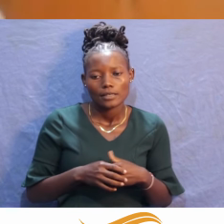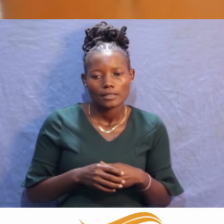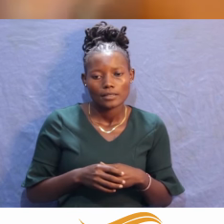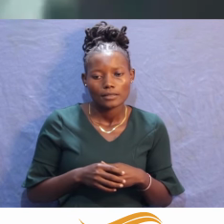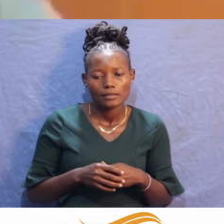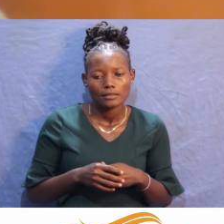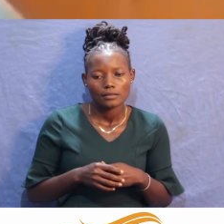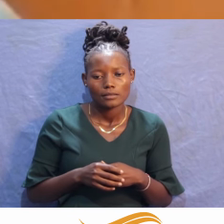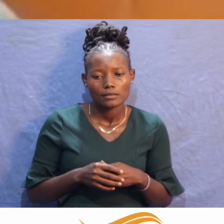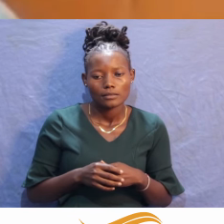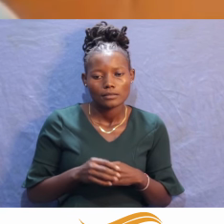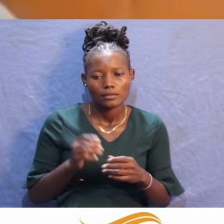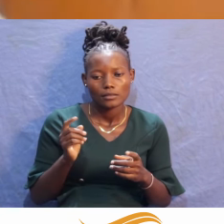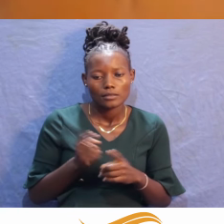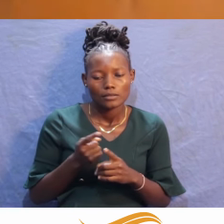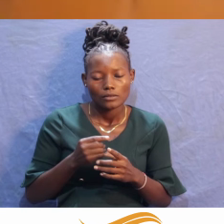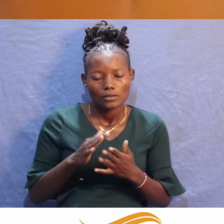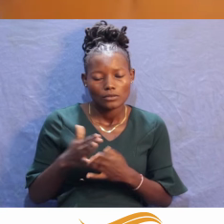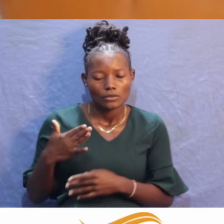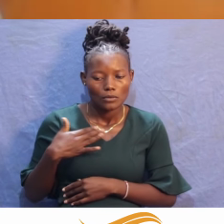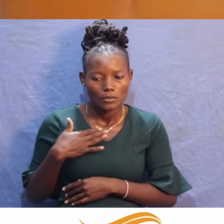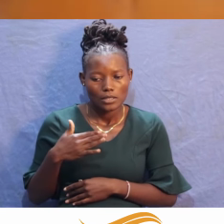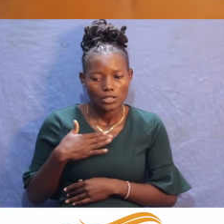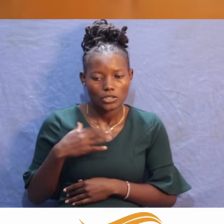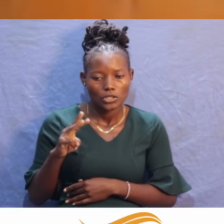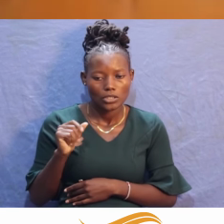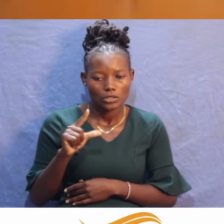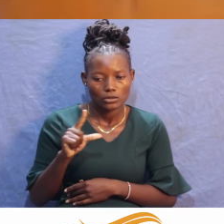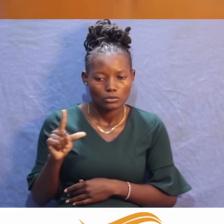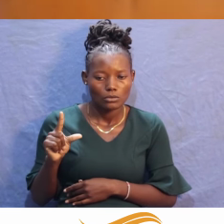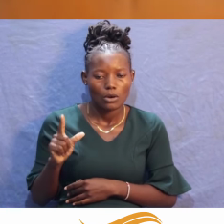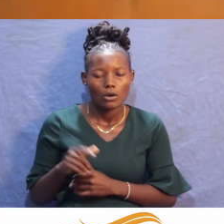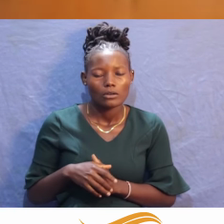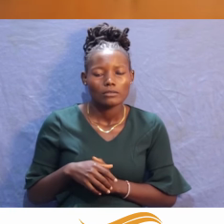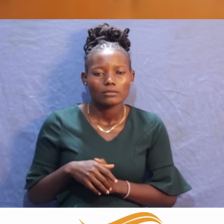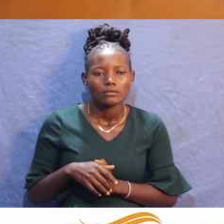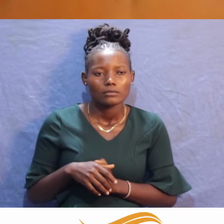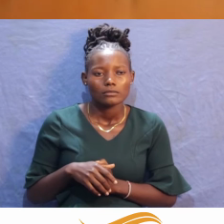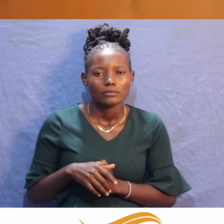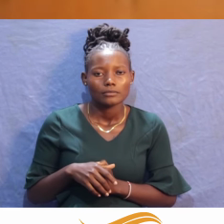still works to get thump on the chest wall to restart it. But